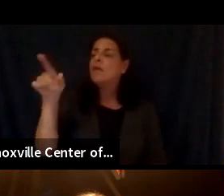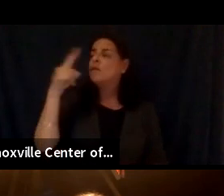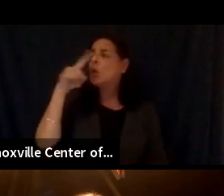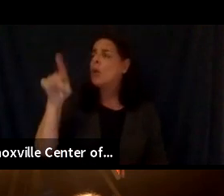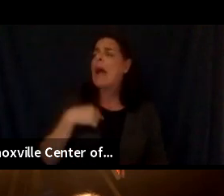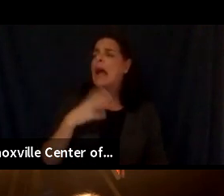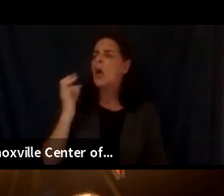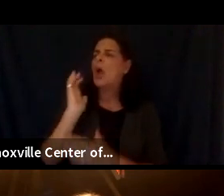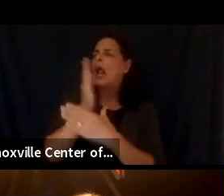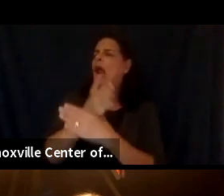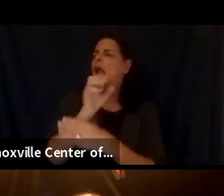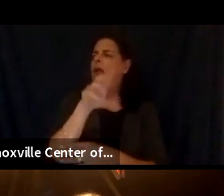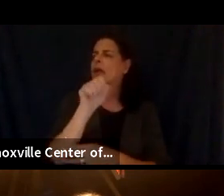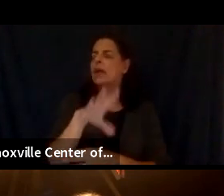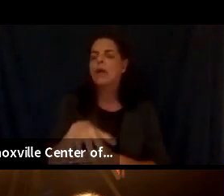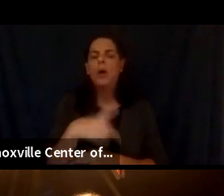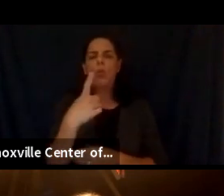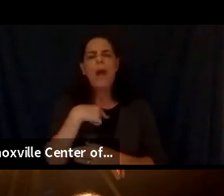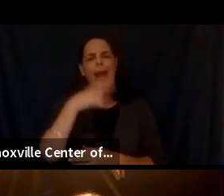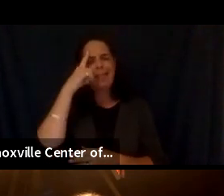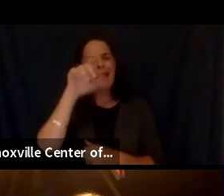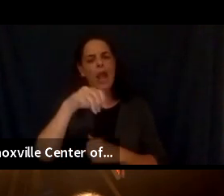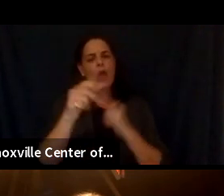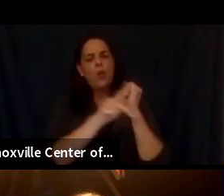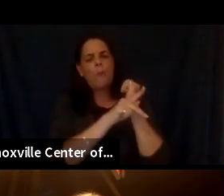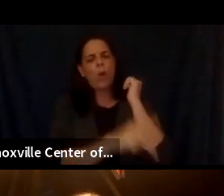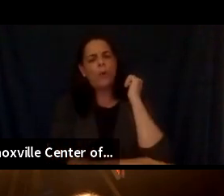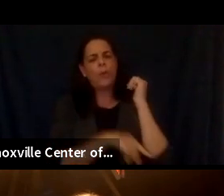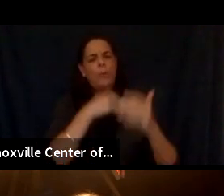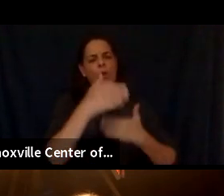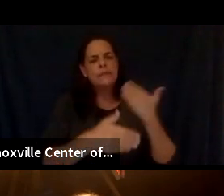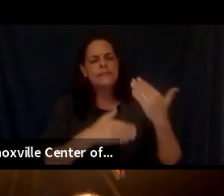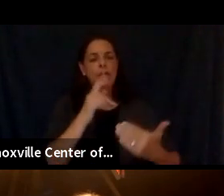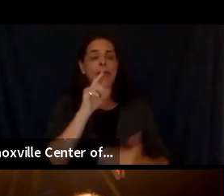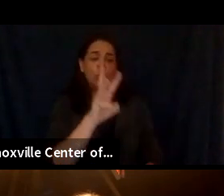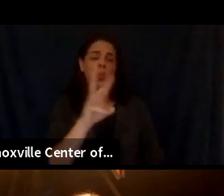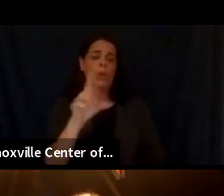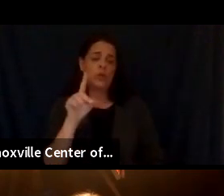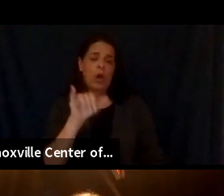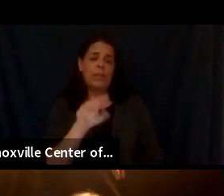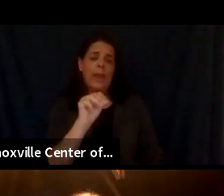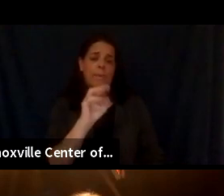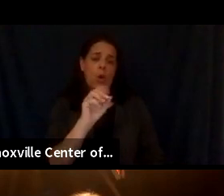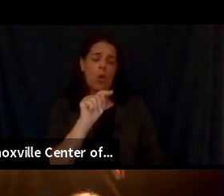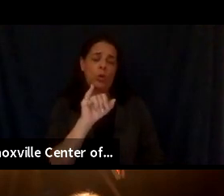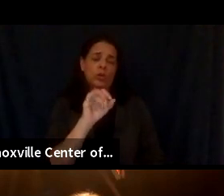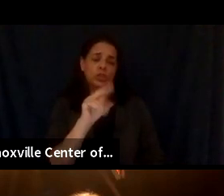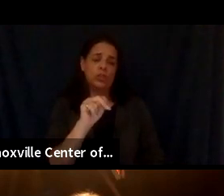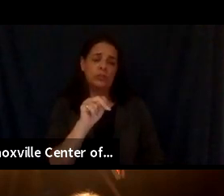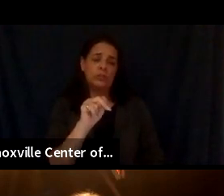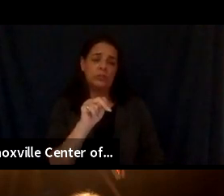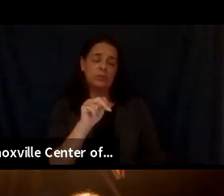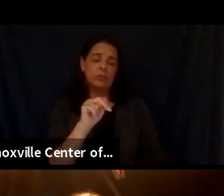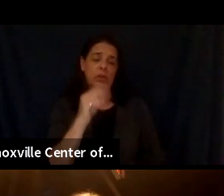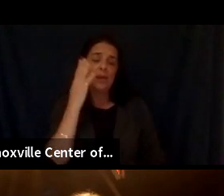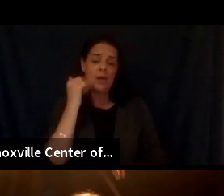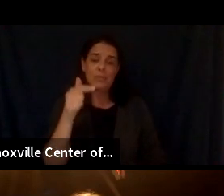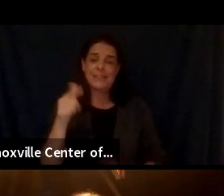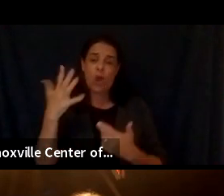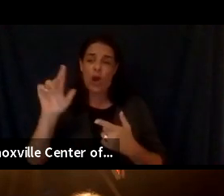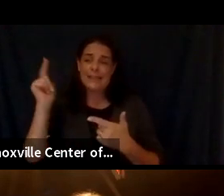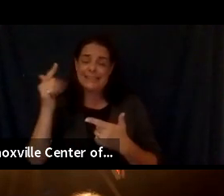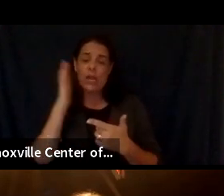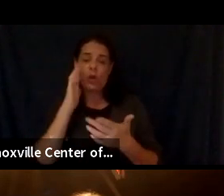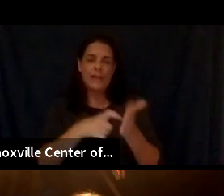of things. One, I think under parliamentary procedure, another option is to withdraw the motion. That would take, at this point, since it's been seconded, it would